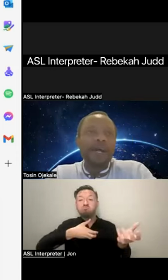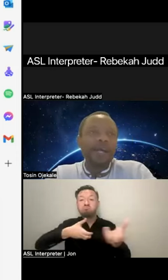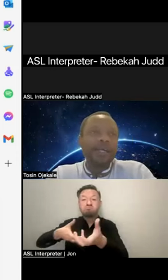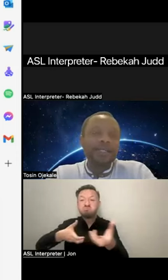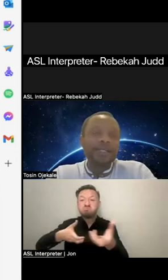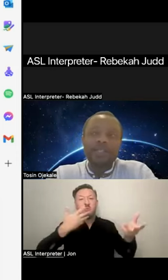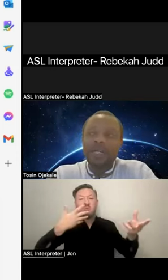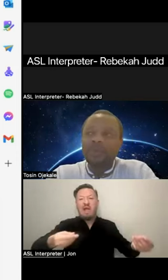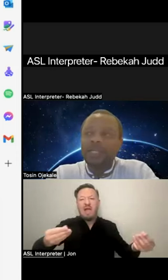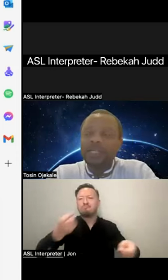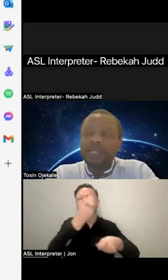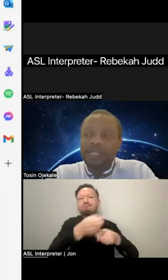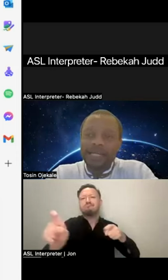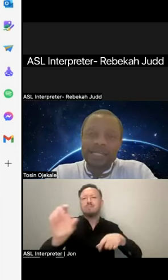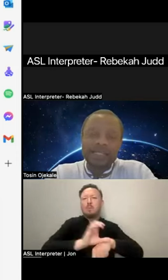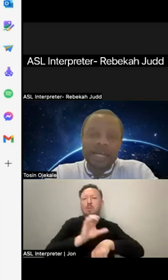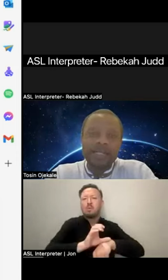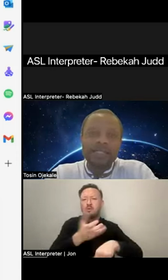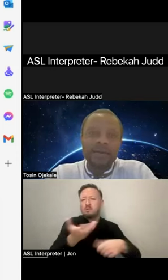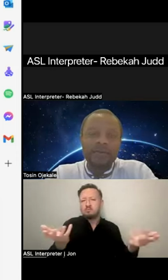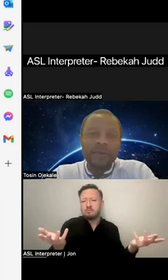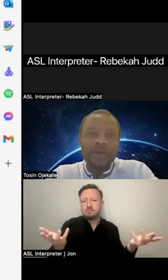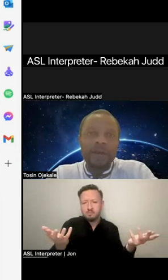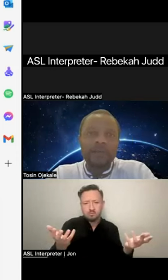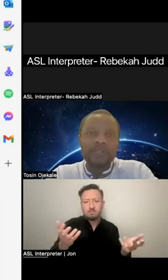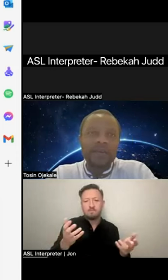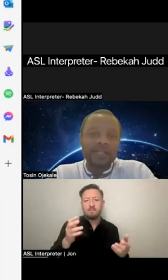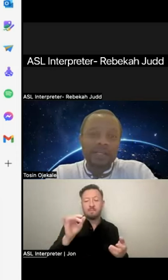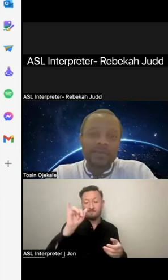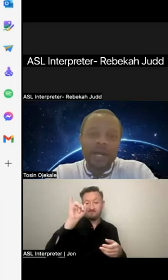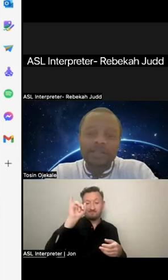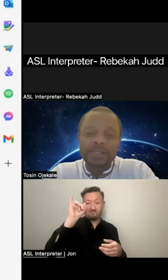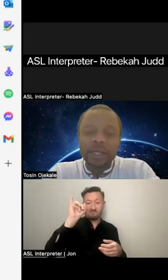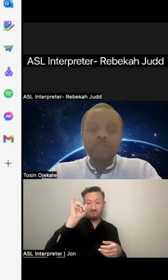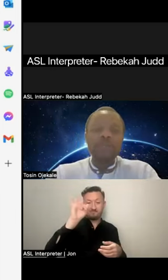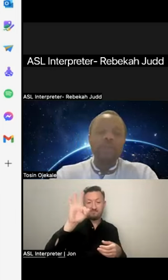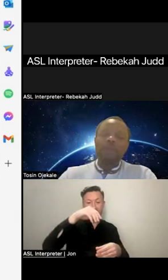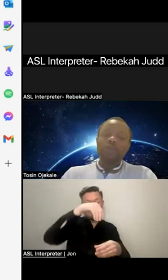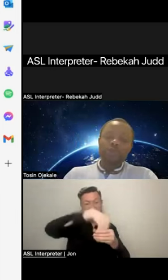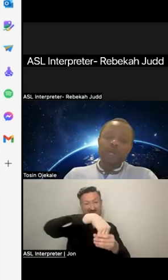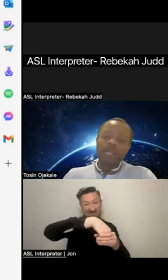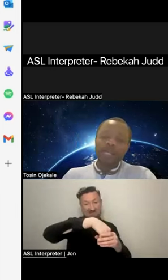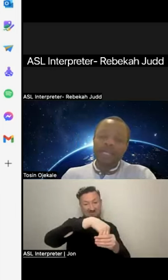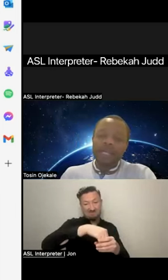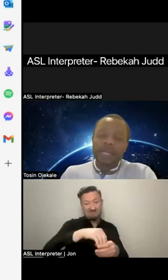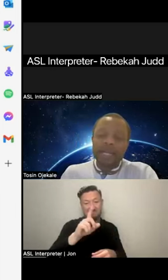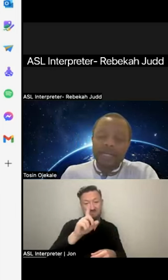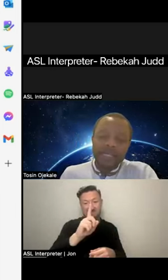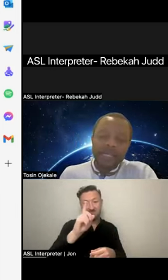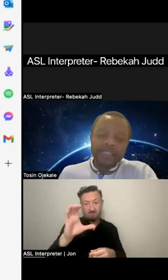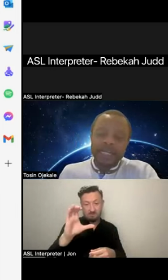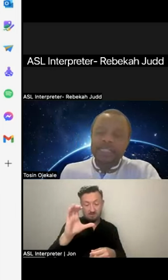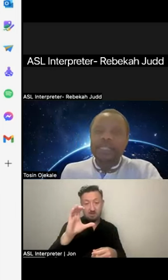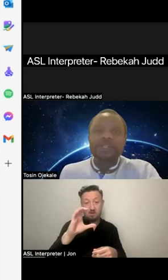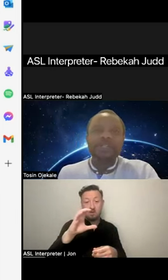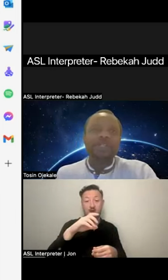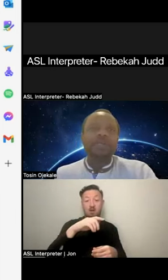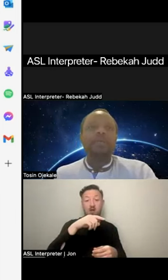the fire is actually within the data center itself, where you have your servers and racks, so usually a clean